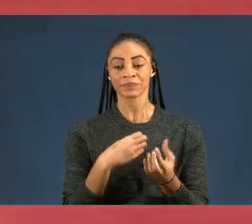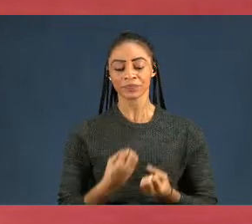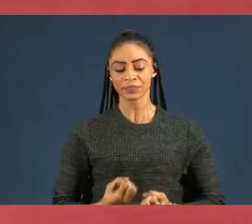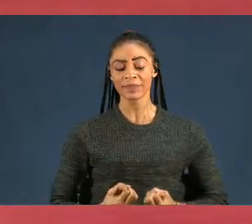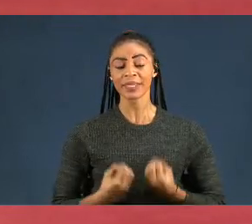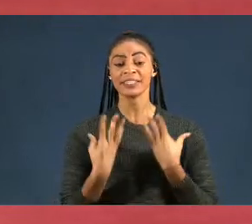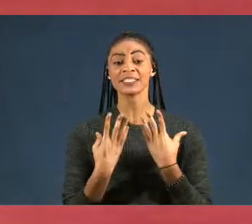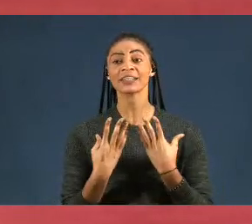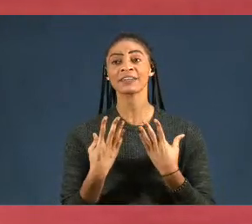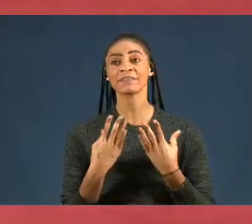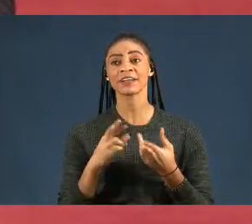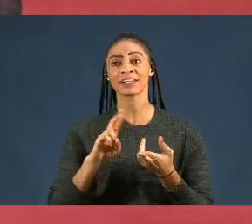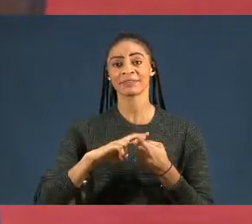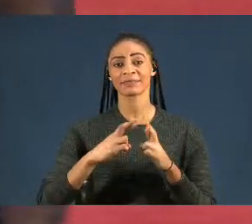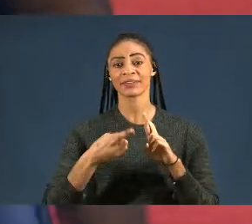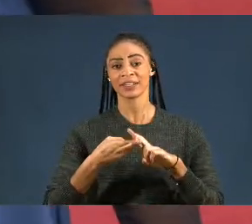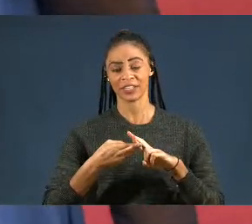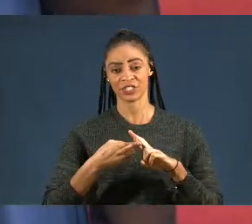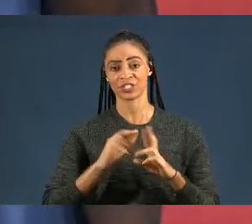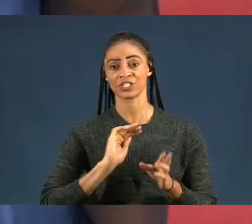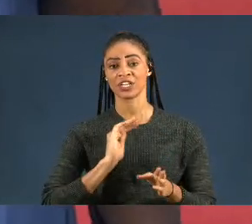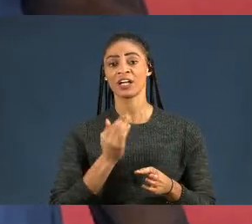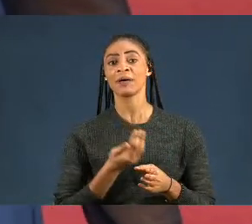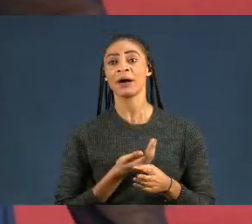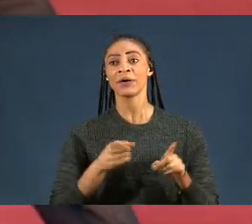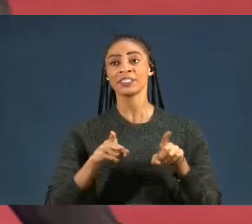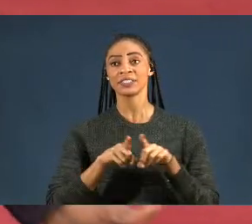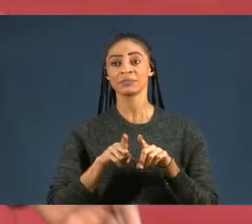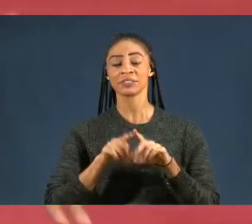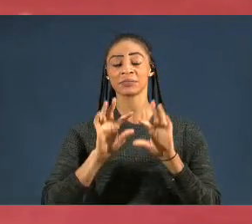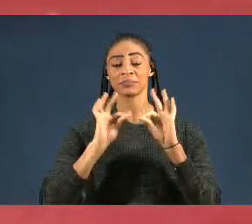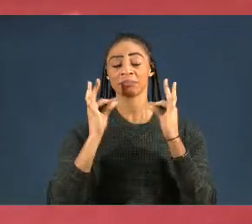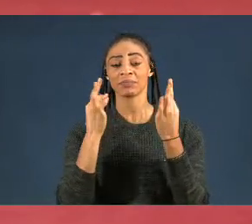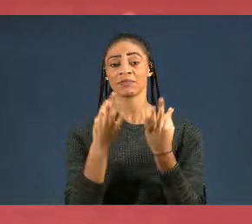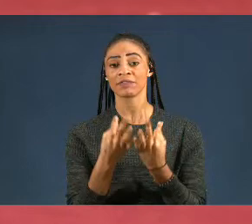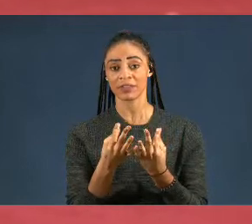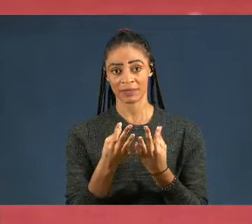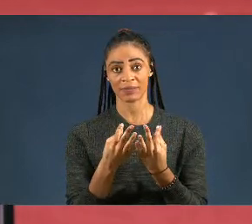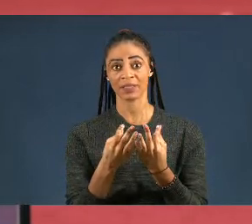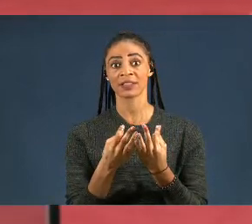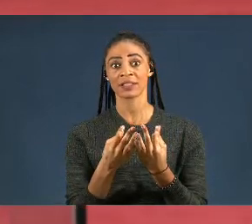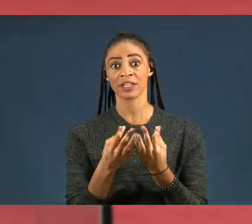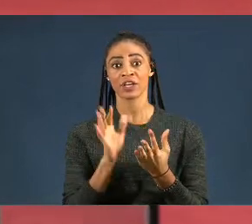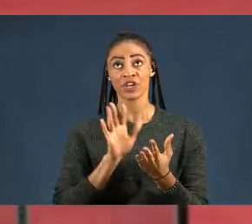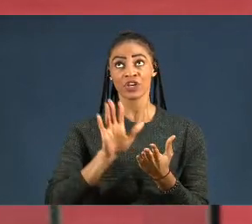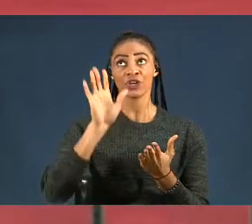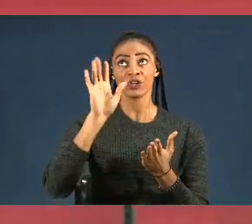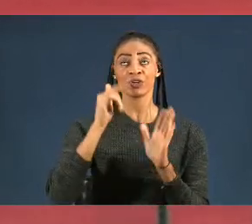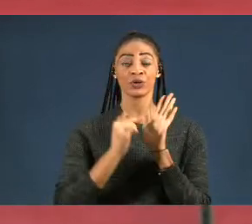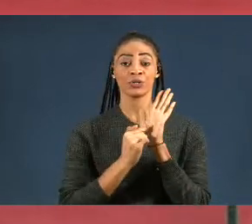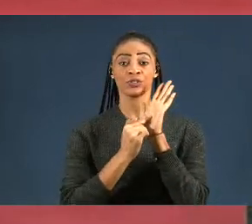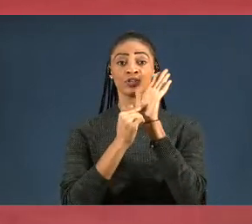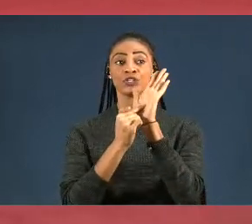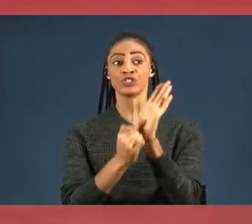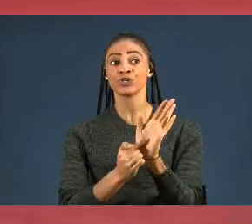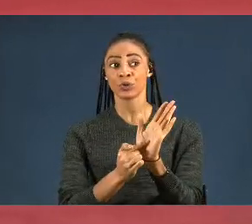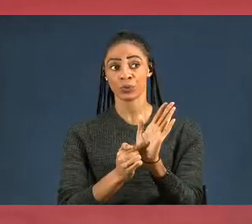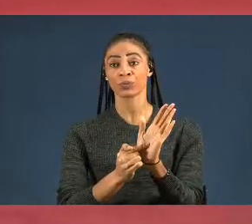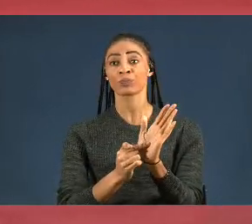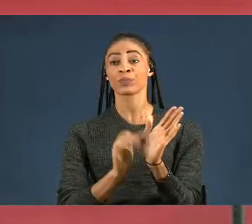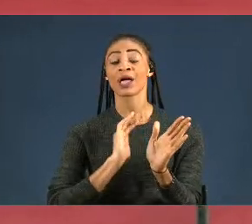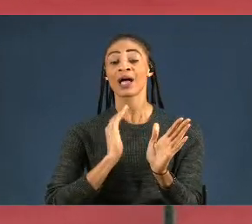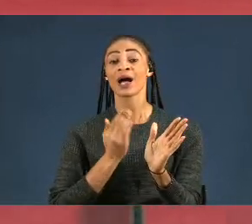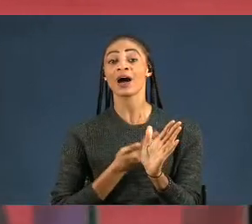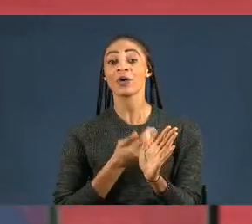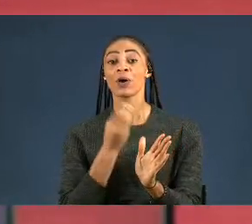our families all that we have, so that, Lord, Father, you may showcase our homes, you may showcase our